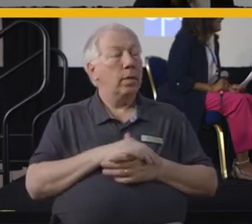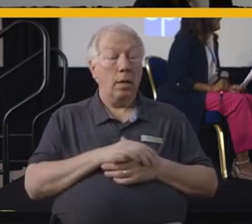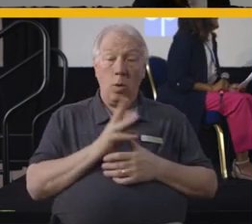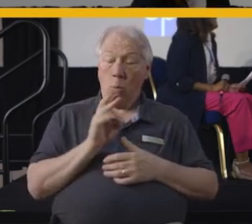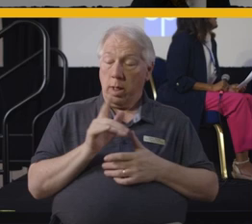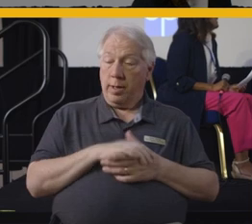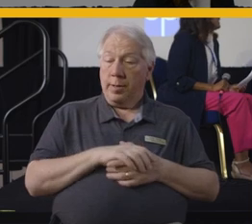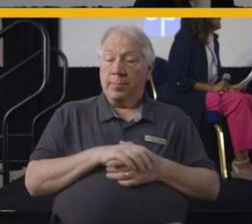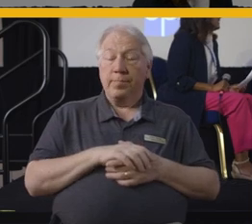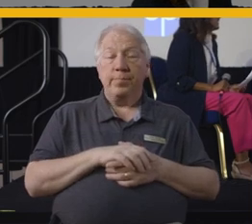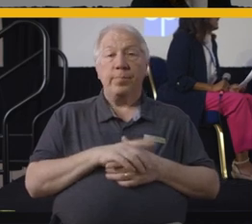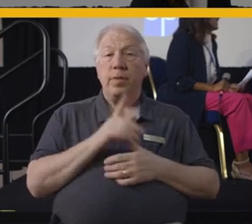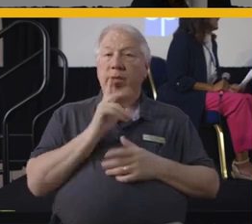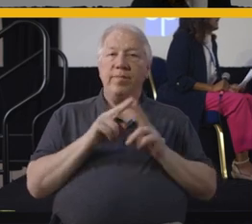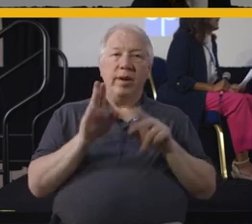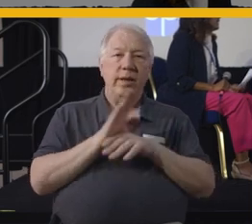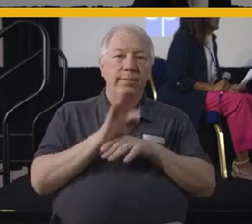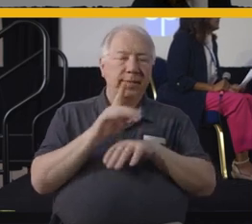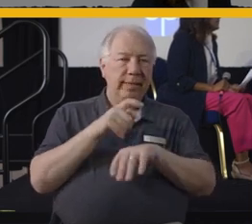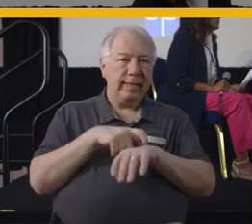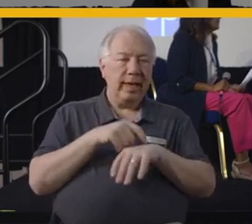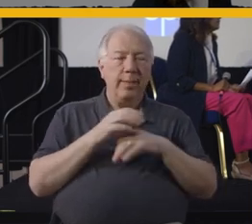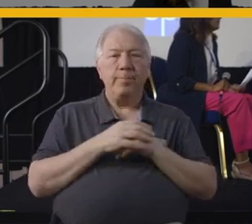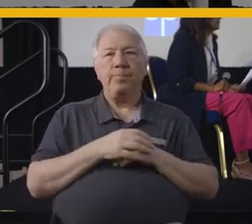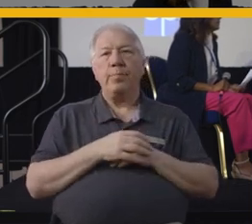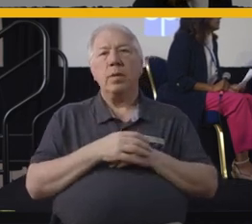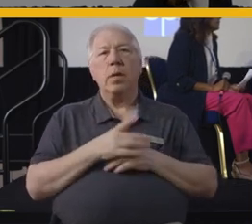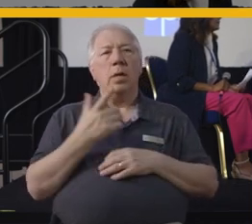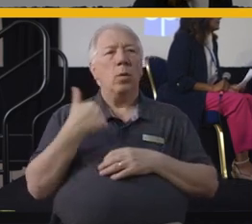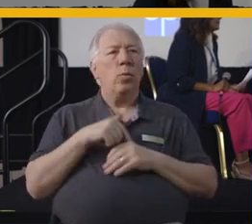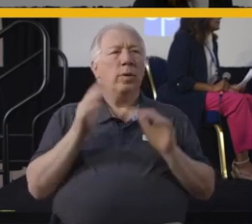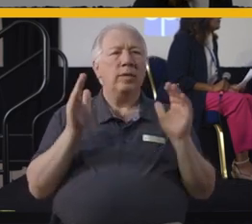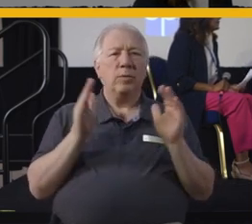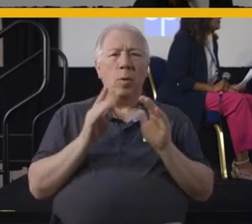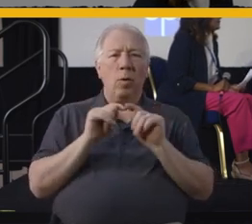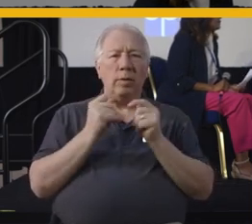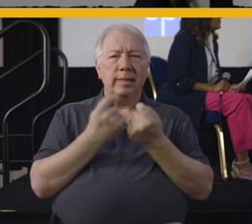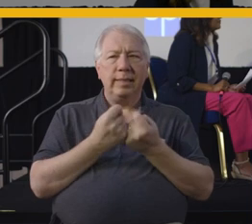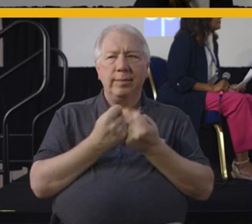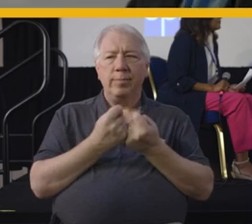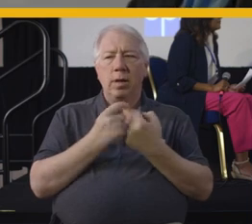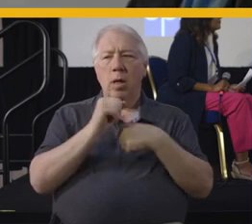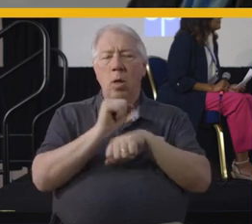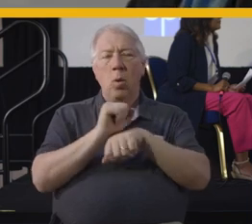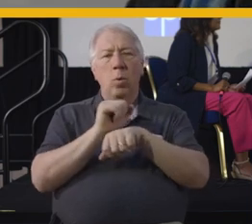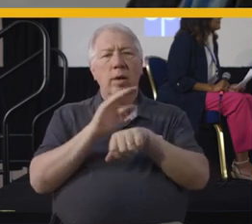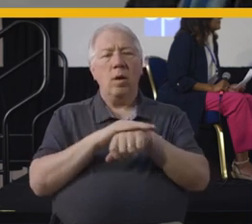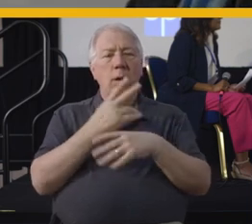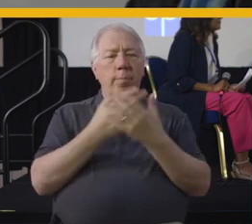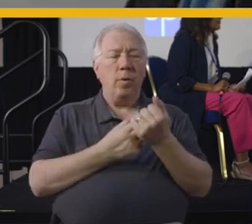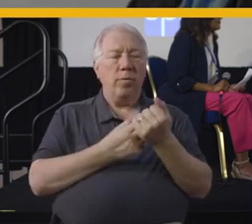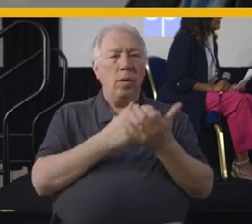Well, it was a very busy time. We're kind of a, you know, small team working on